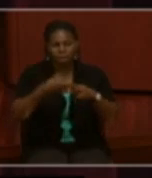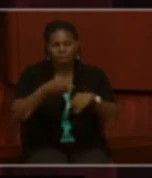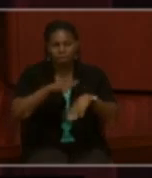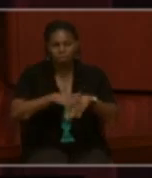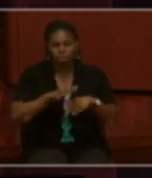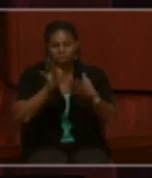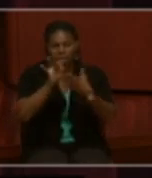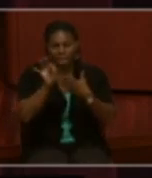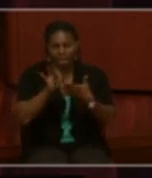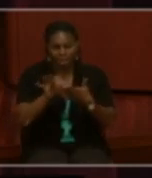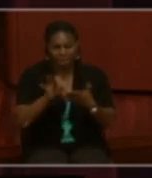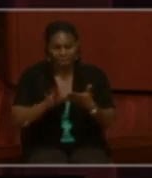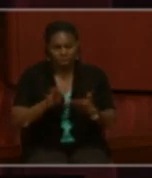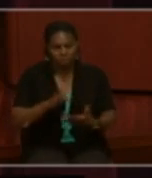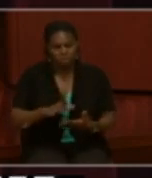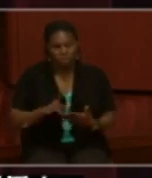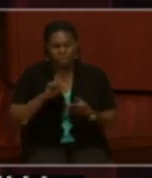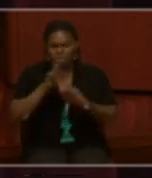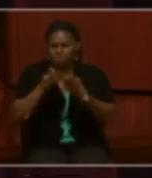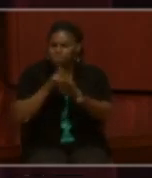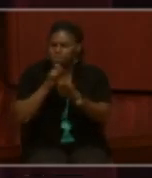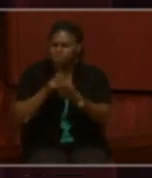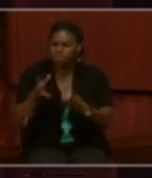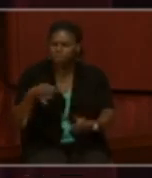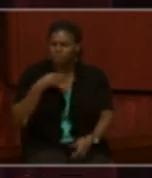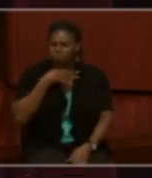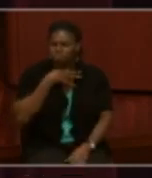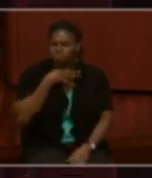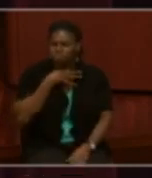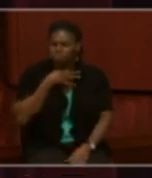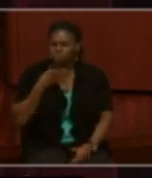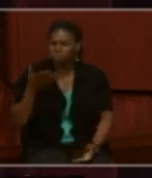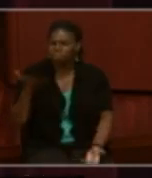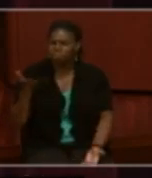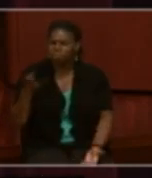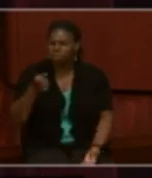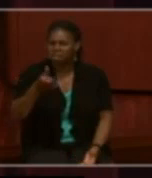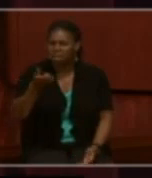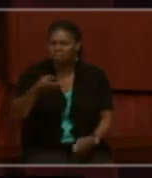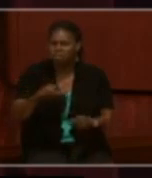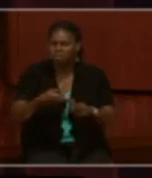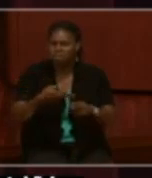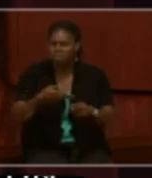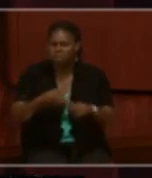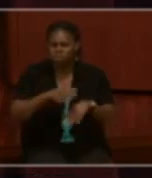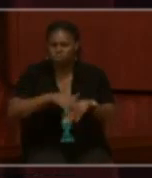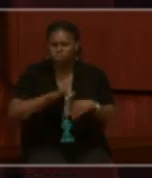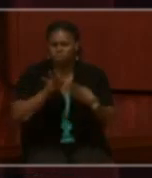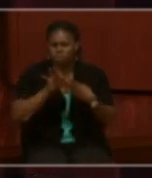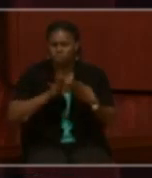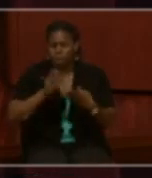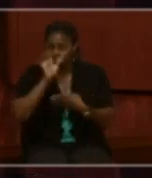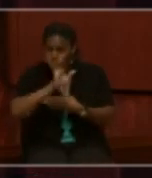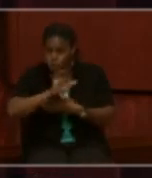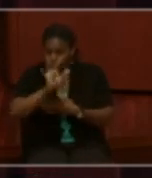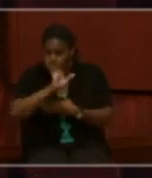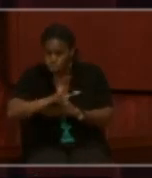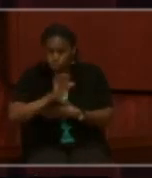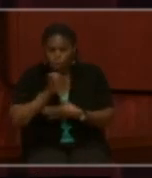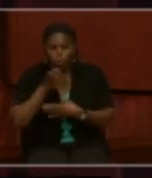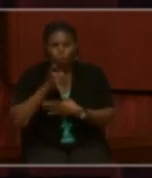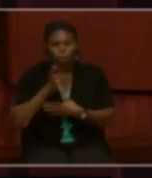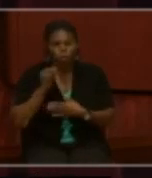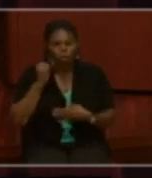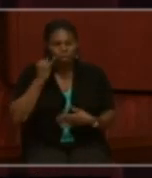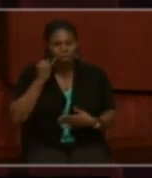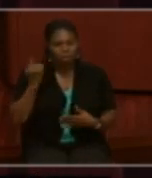account. And they're wondering, are there any other names on the account searchable, or is it just the